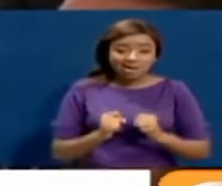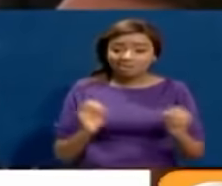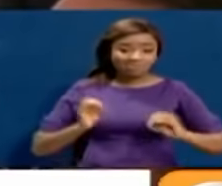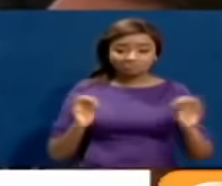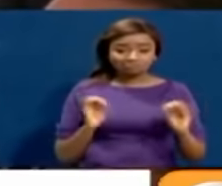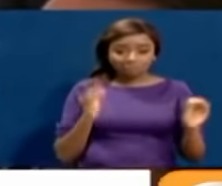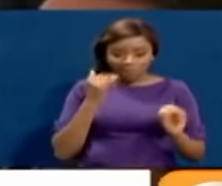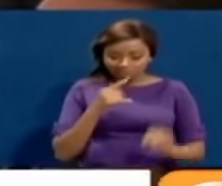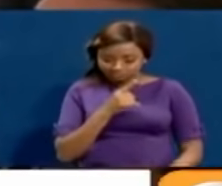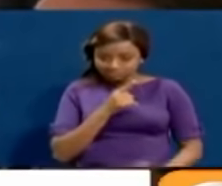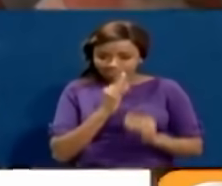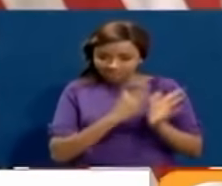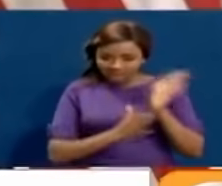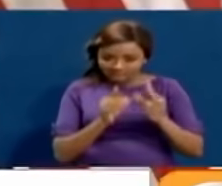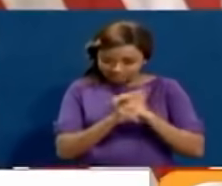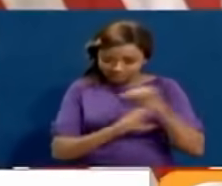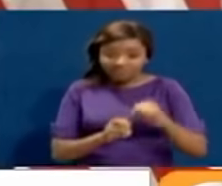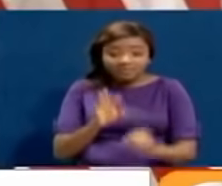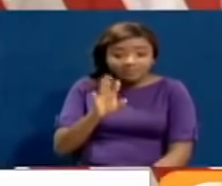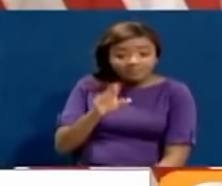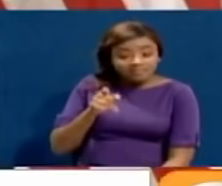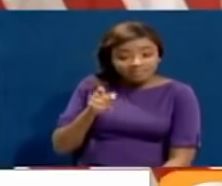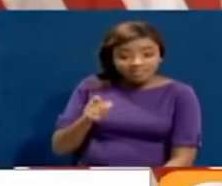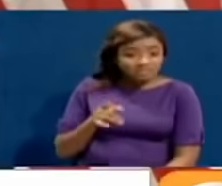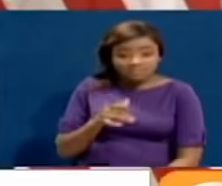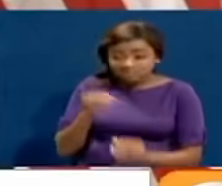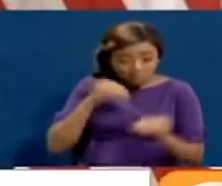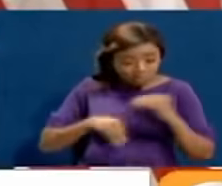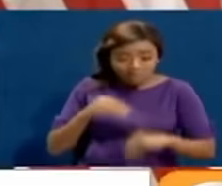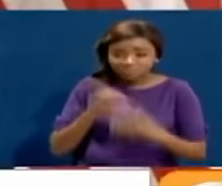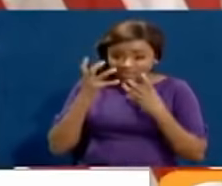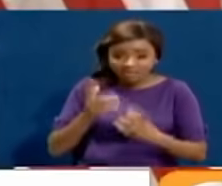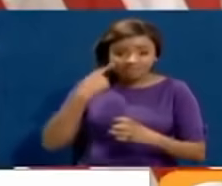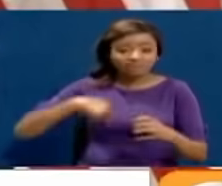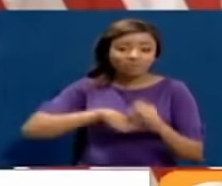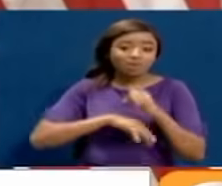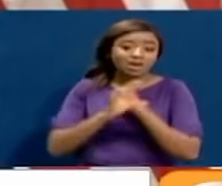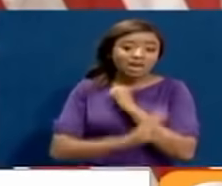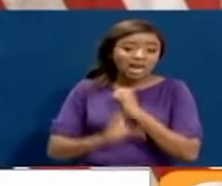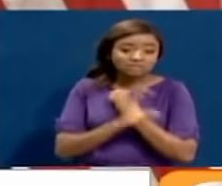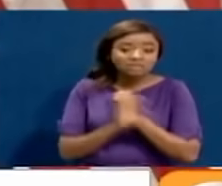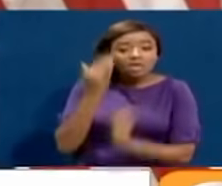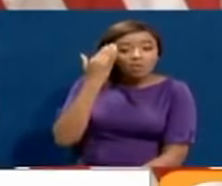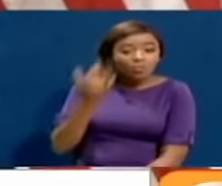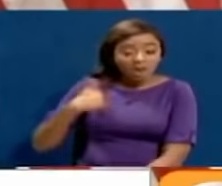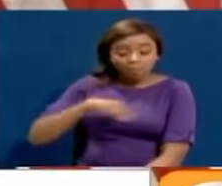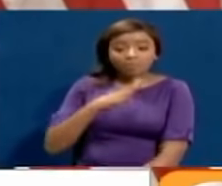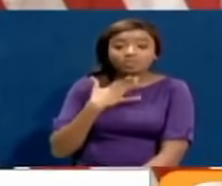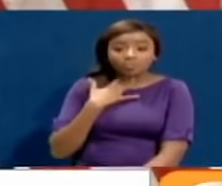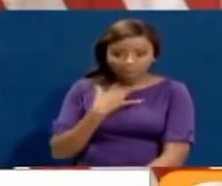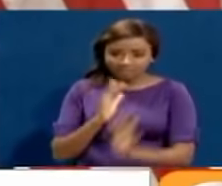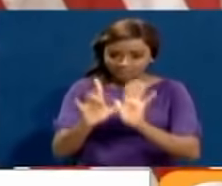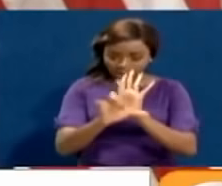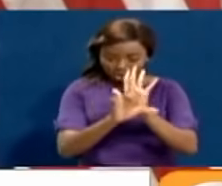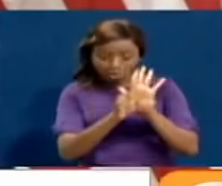akidai kuna njama ya wizi wa kura. This is a major fraud in our nation. We want the law to be used